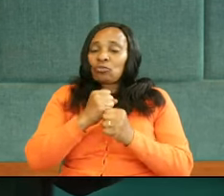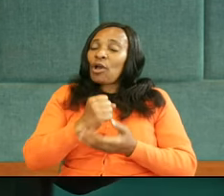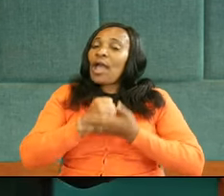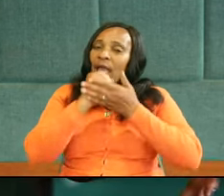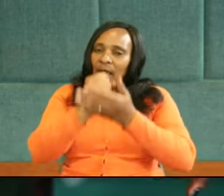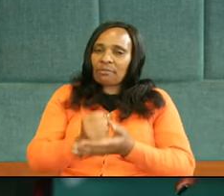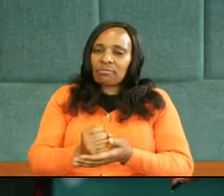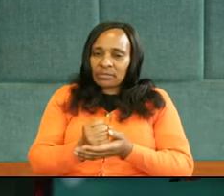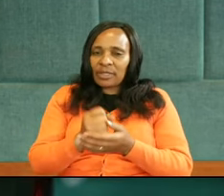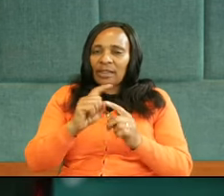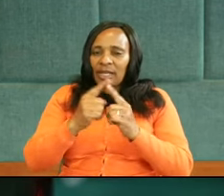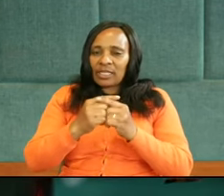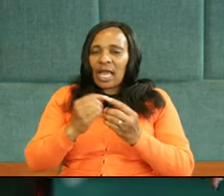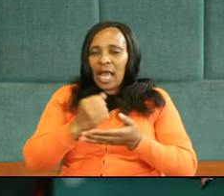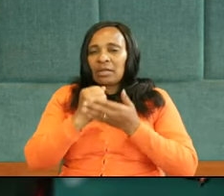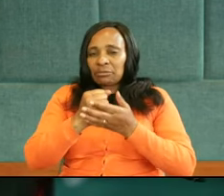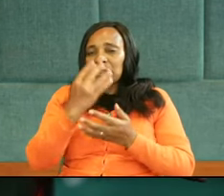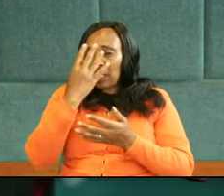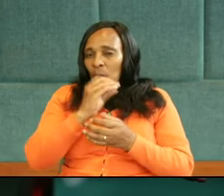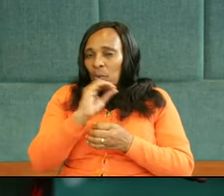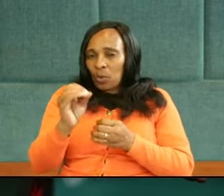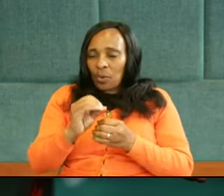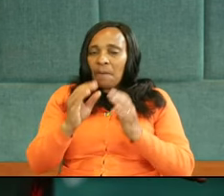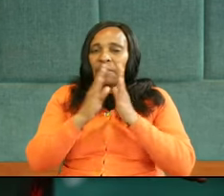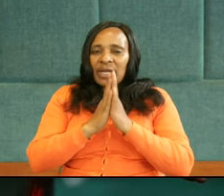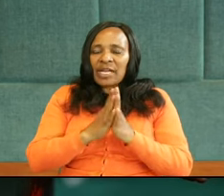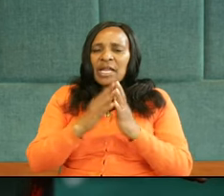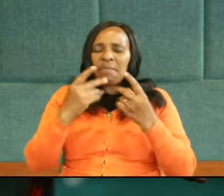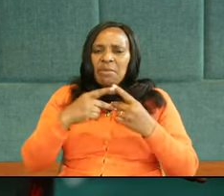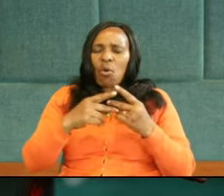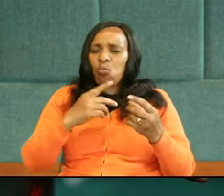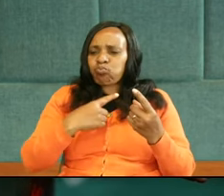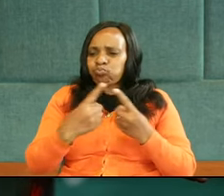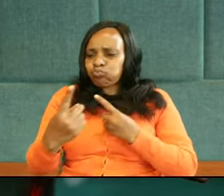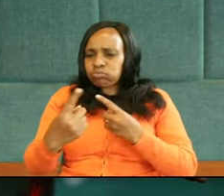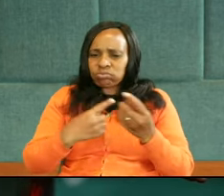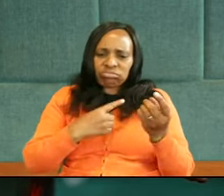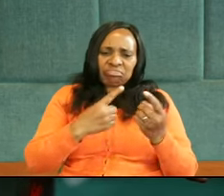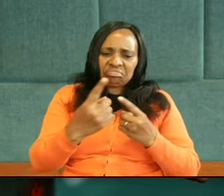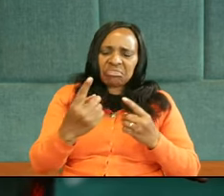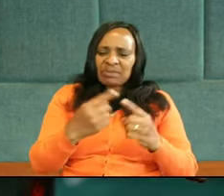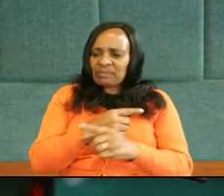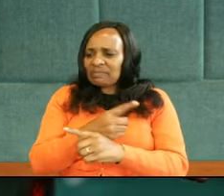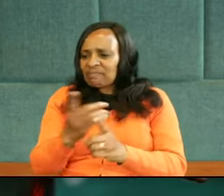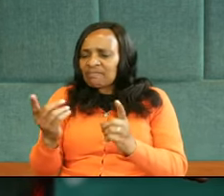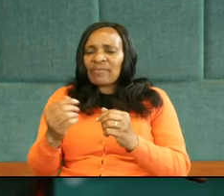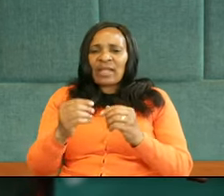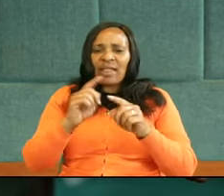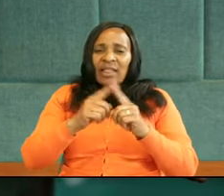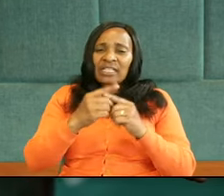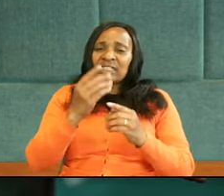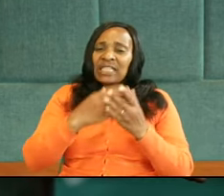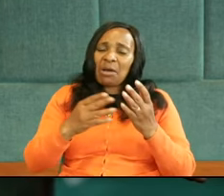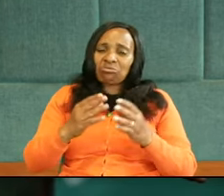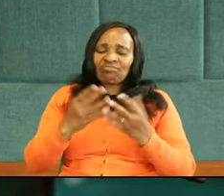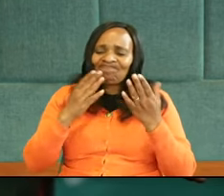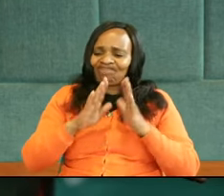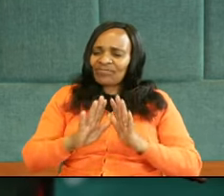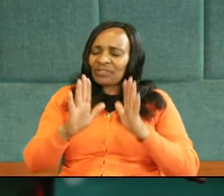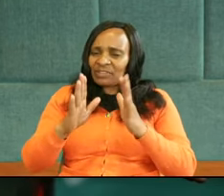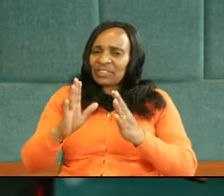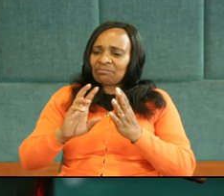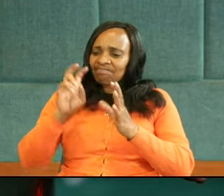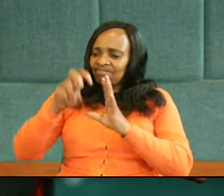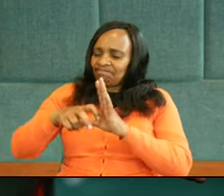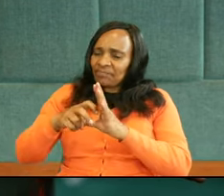shy," he prayed. Throngs of people were walking back and forth at the bus station. Some were leaving on buses and others